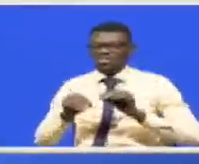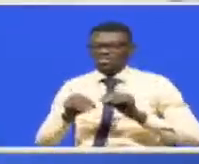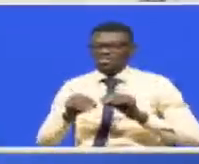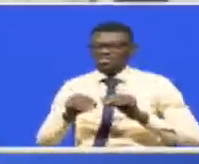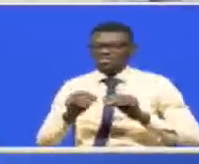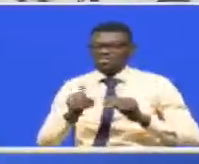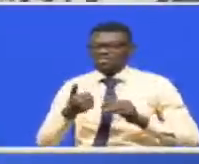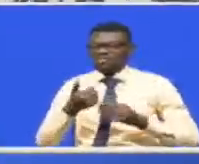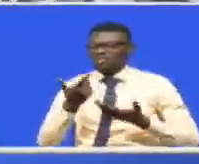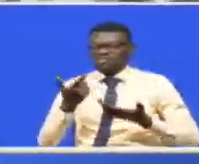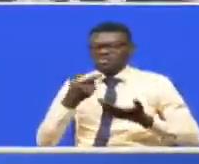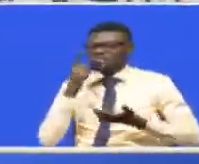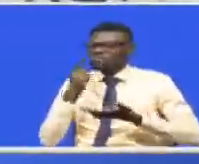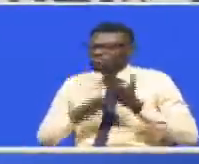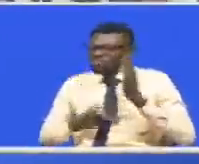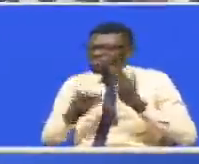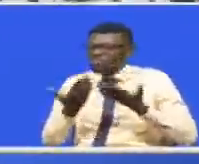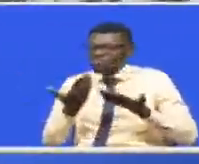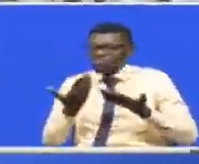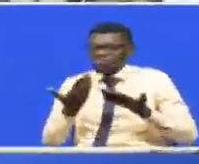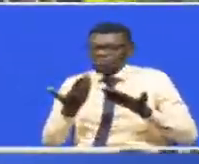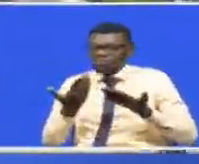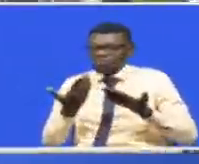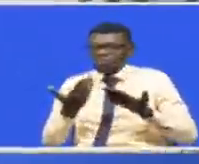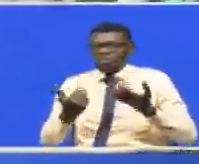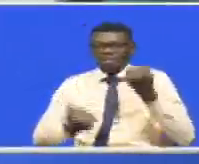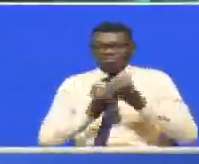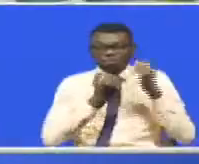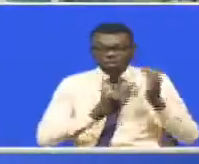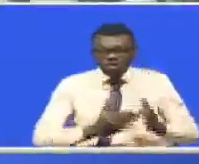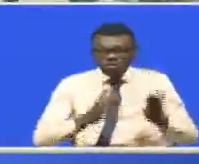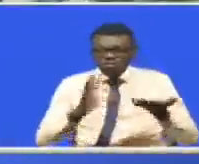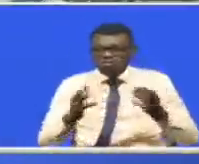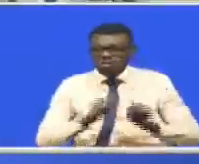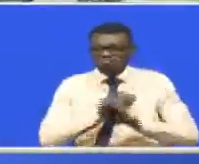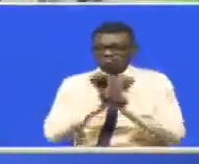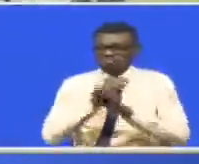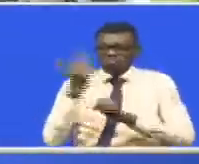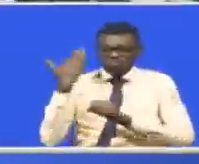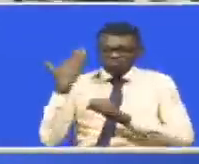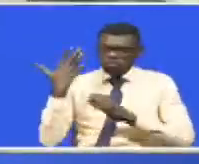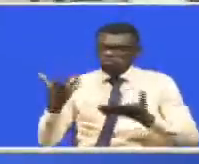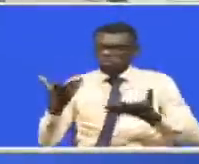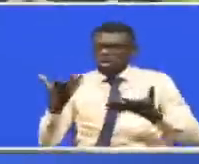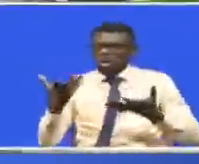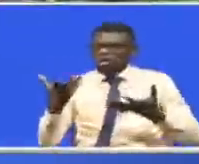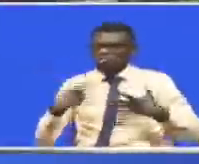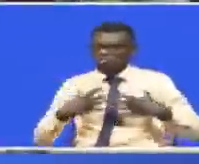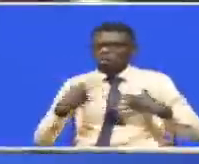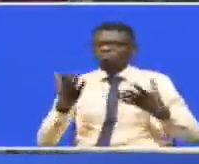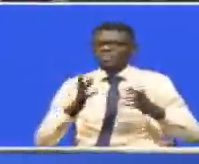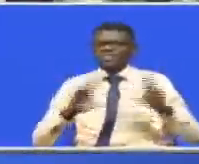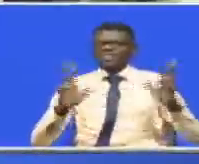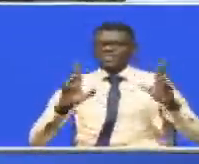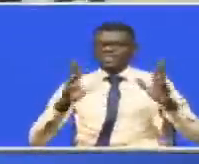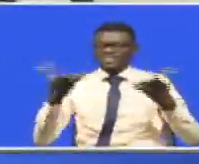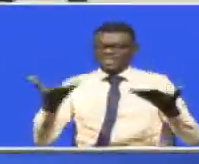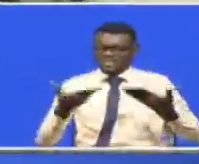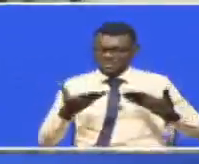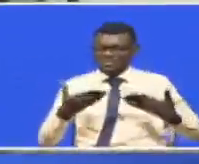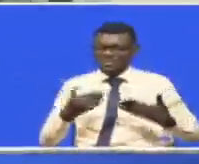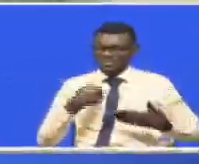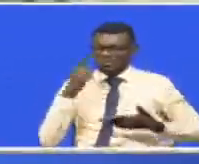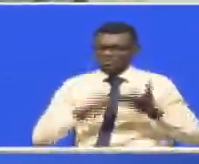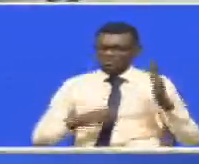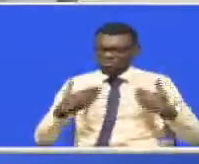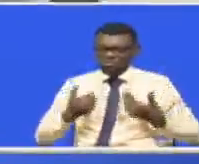even taking his plea for safety to jubilant supporters that had lined up the streets to receive him. The senator urging the residents to consider their